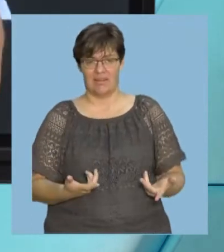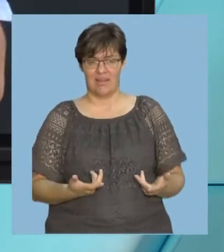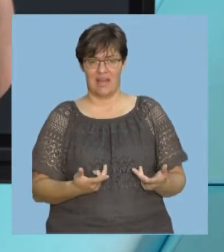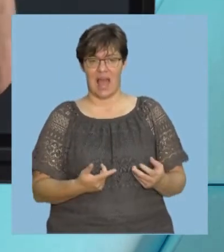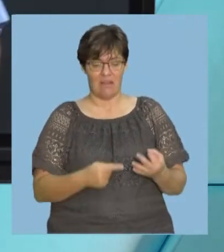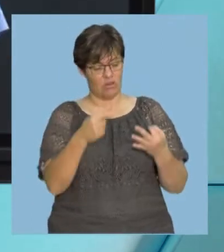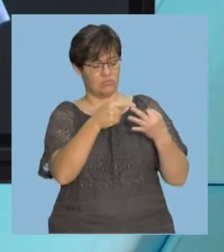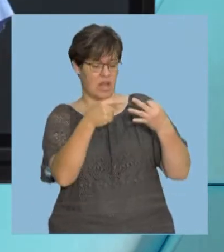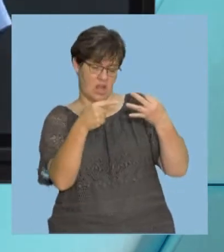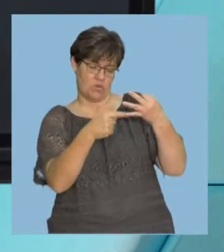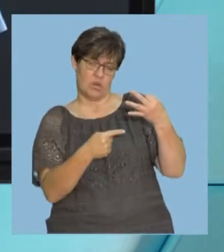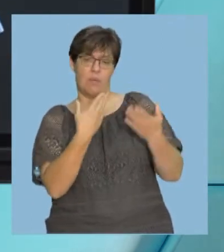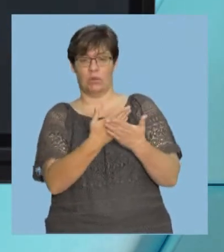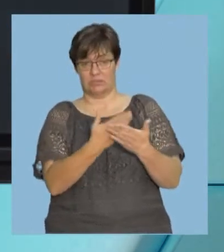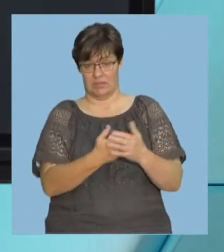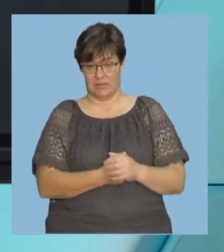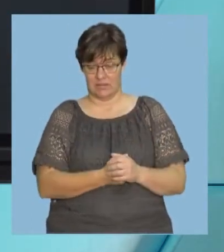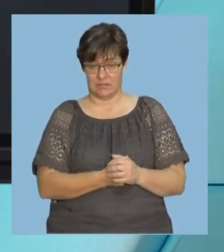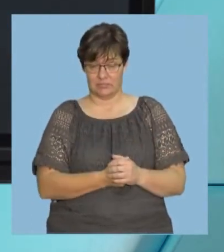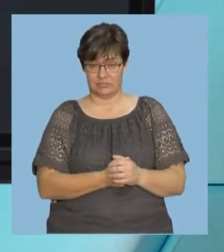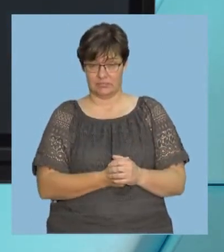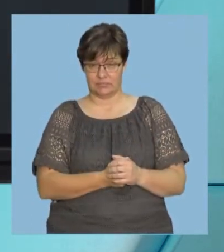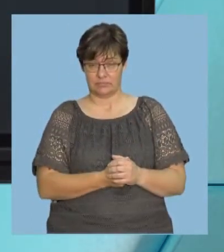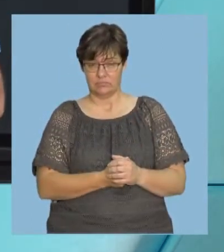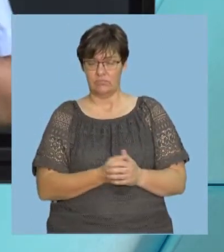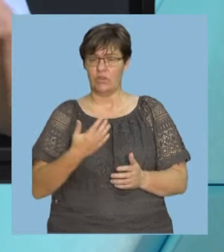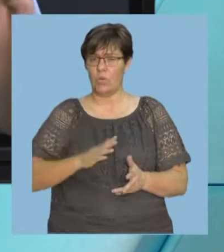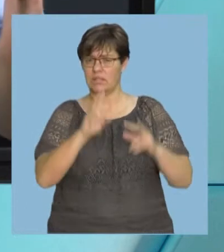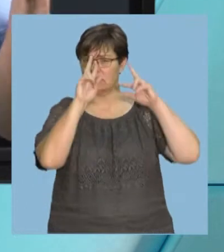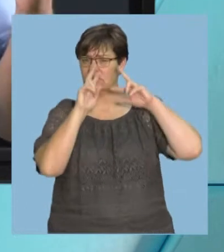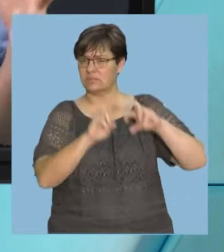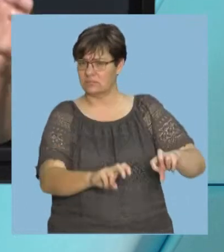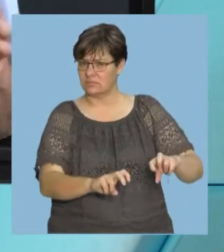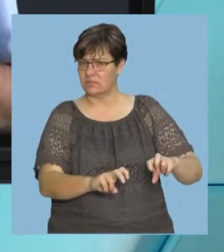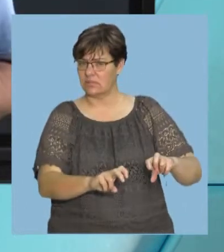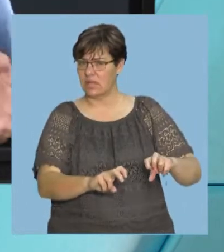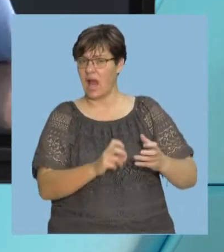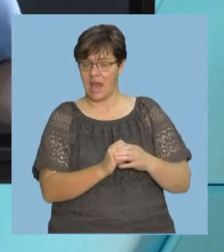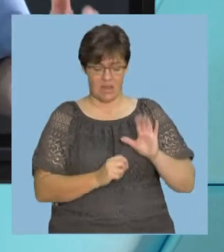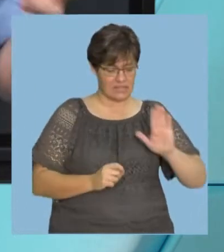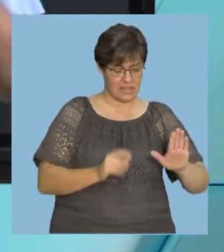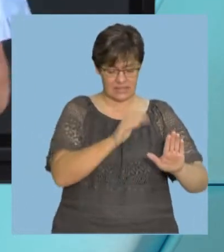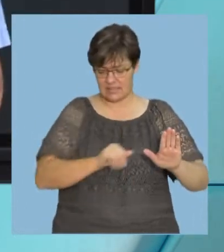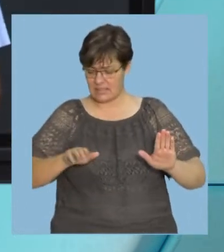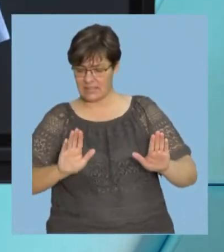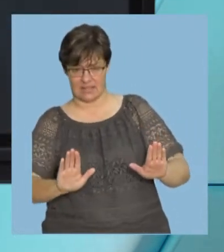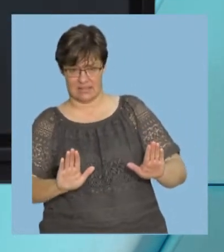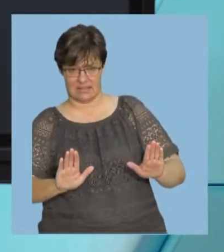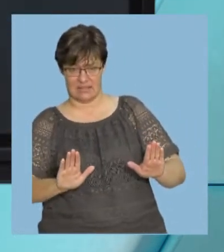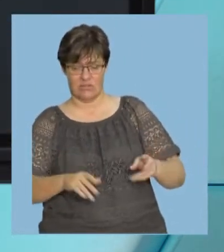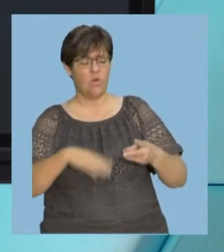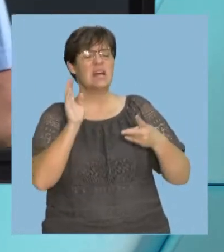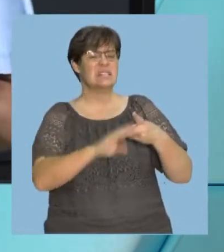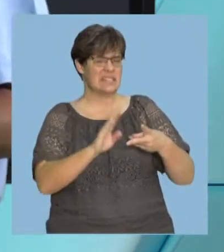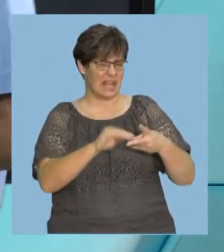There's more than one possibility. But remember what I said, we wanted to investigate when we have 2 sets. So